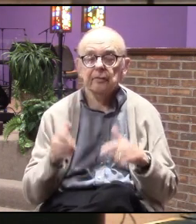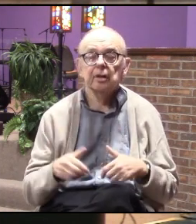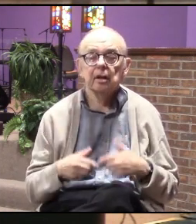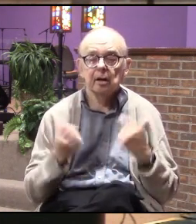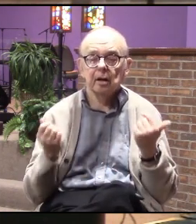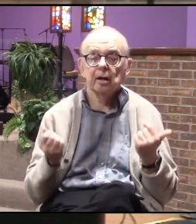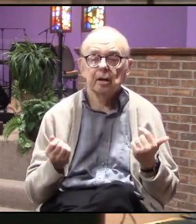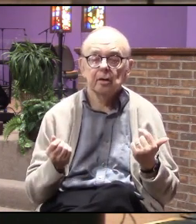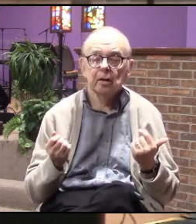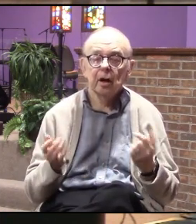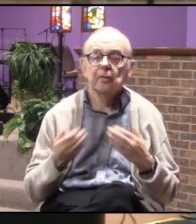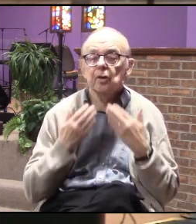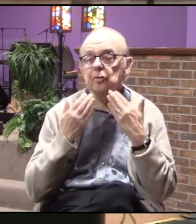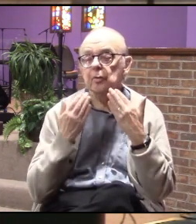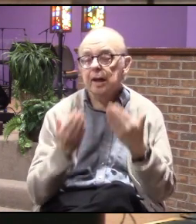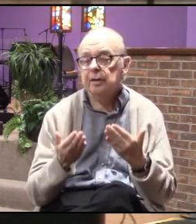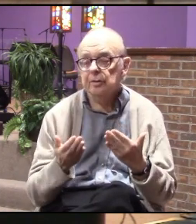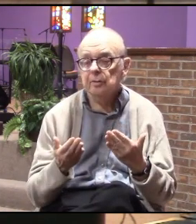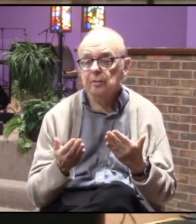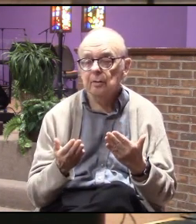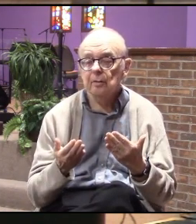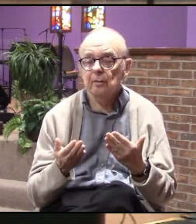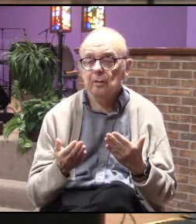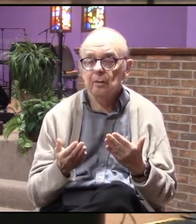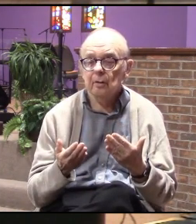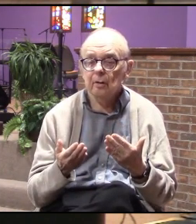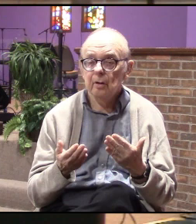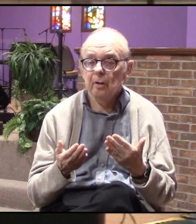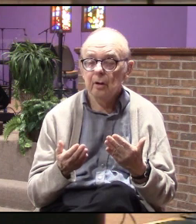life of gratitude,